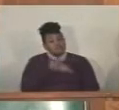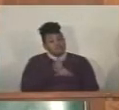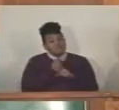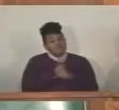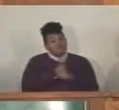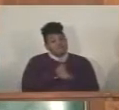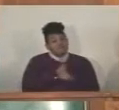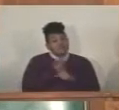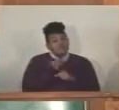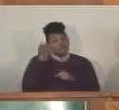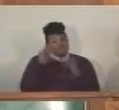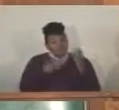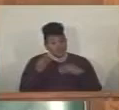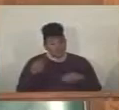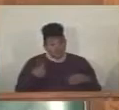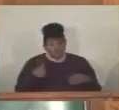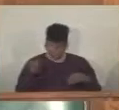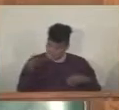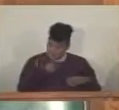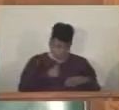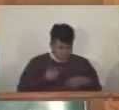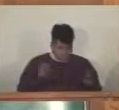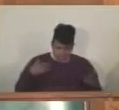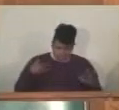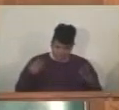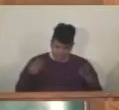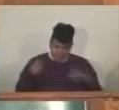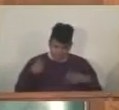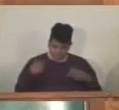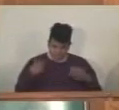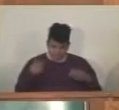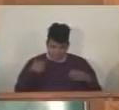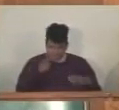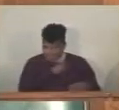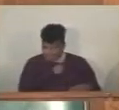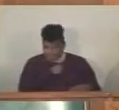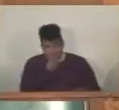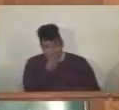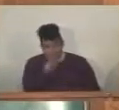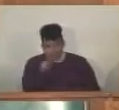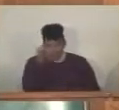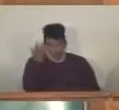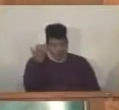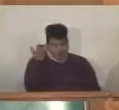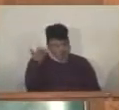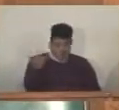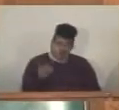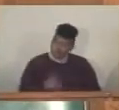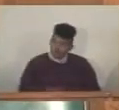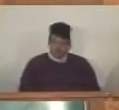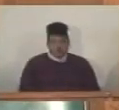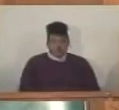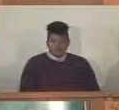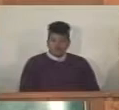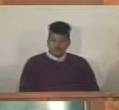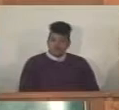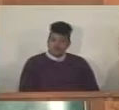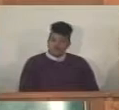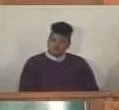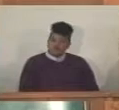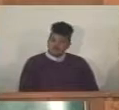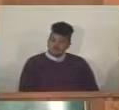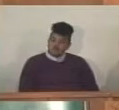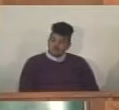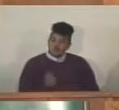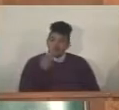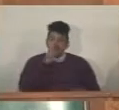that. That kind of consequence flows naturally, and they're at risk. But the